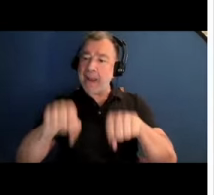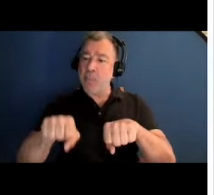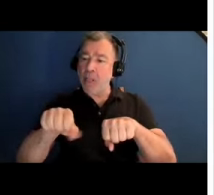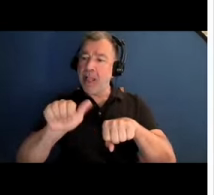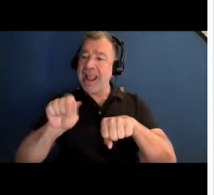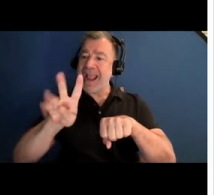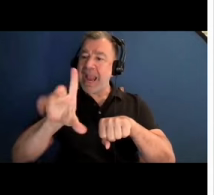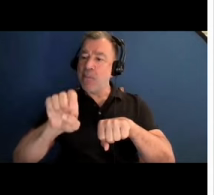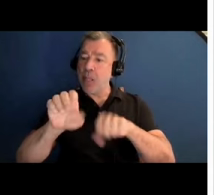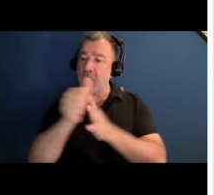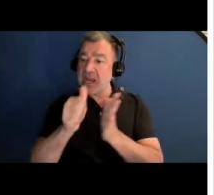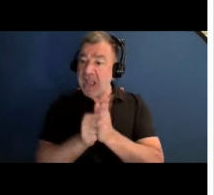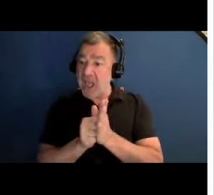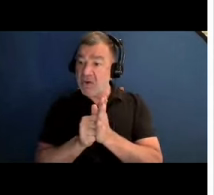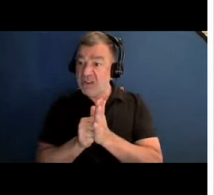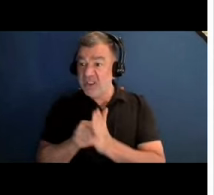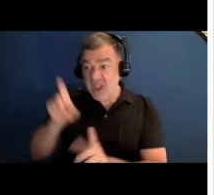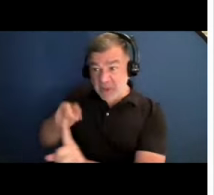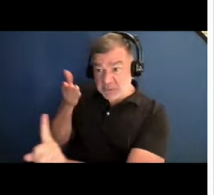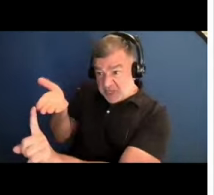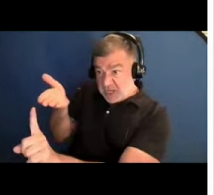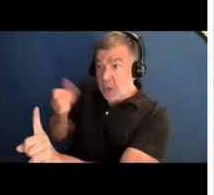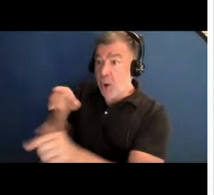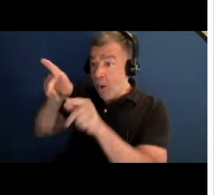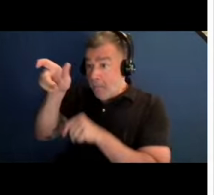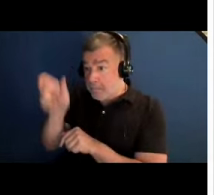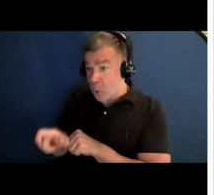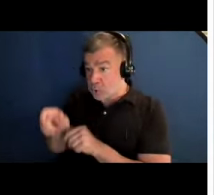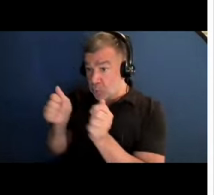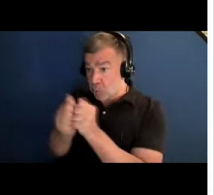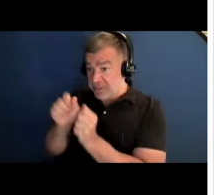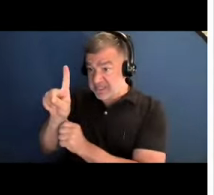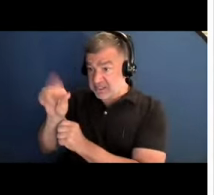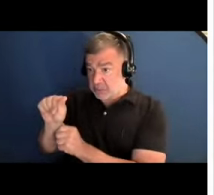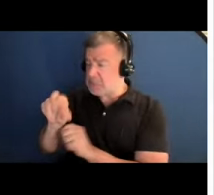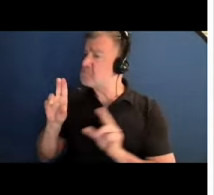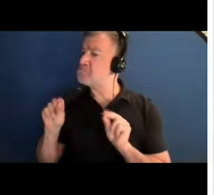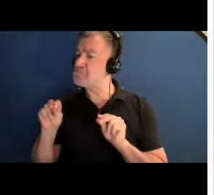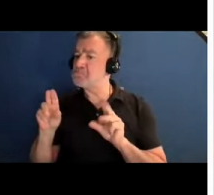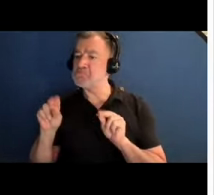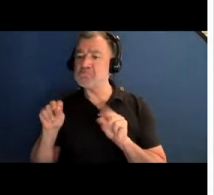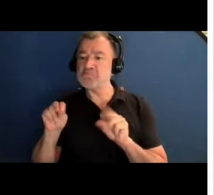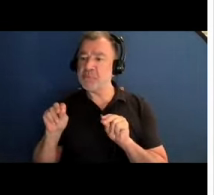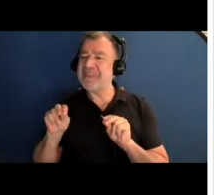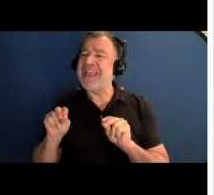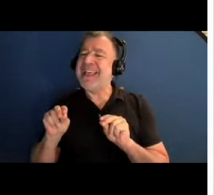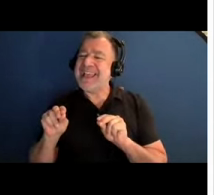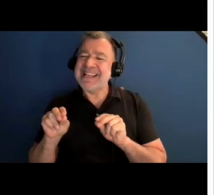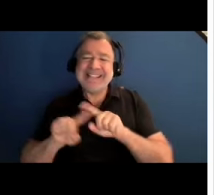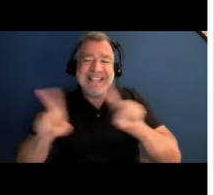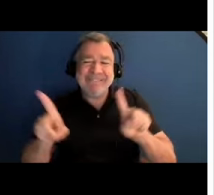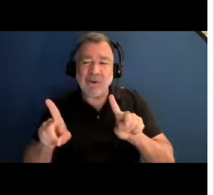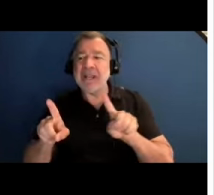the account owner, and it's important to explain the difference between an account owner and the authorized